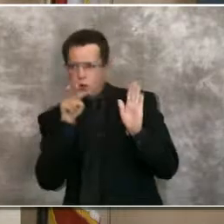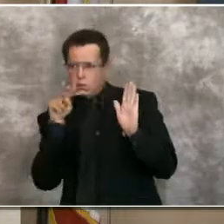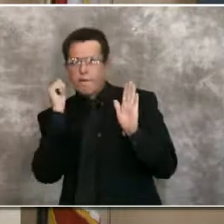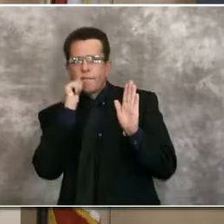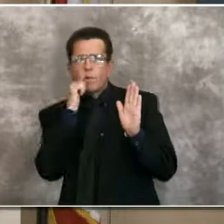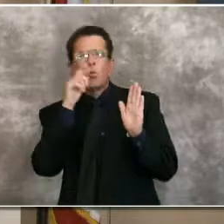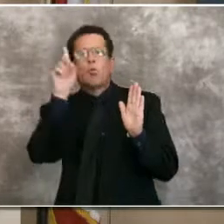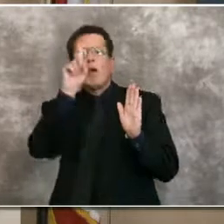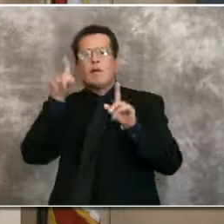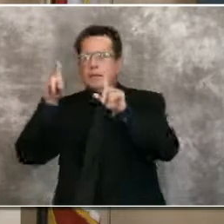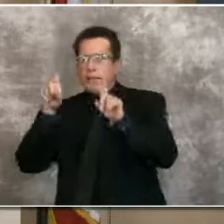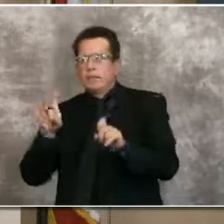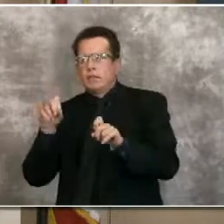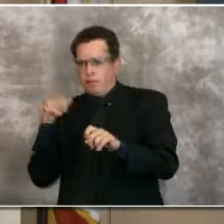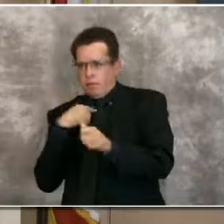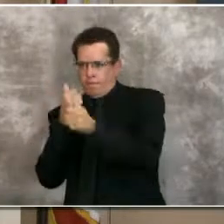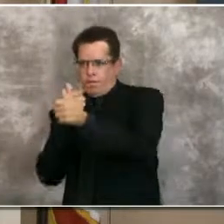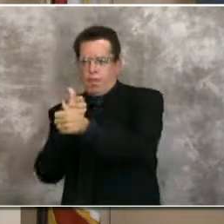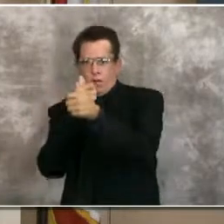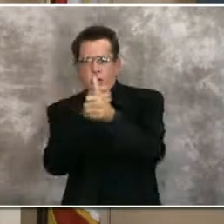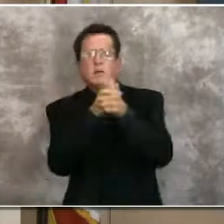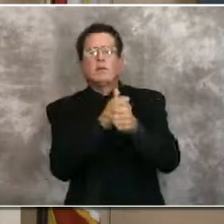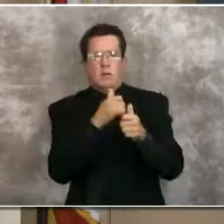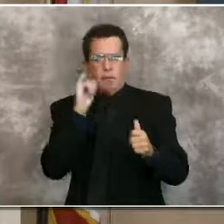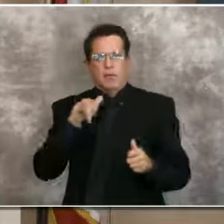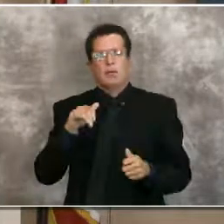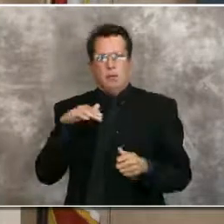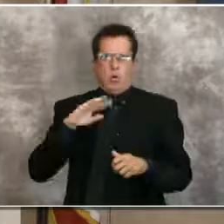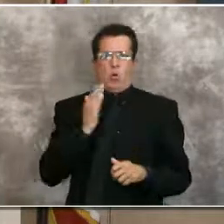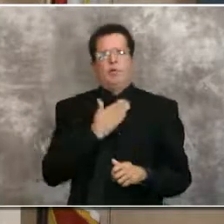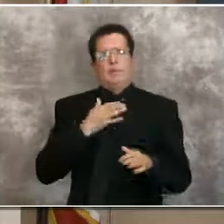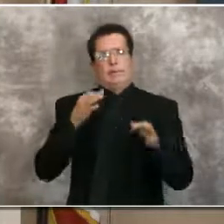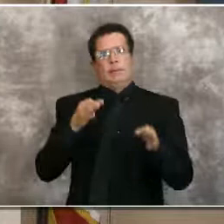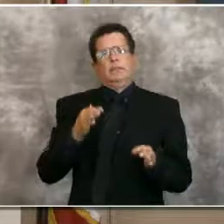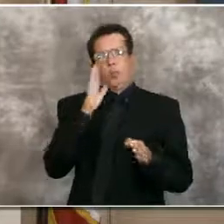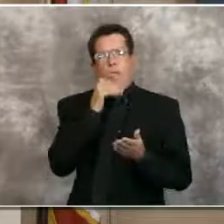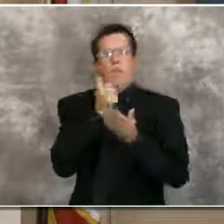tests and where, and that's what guides our decision on our testing sites.